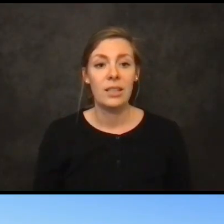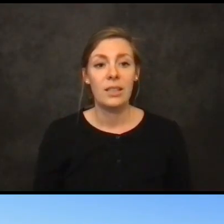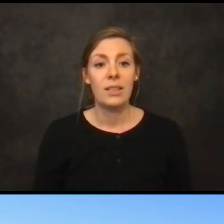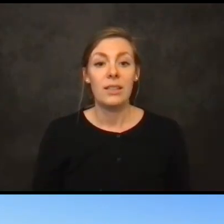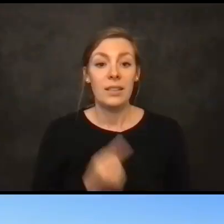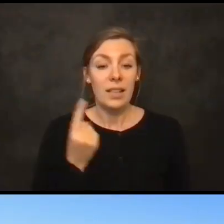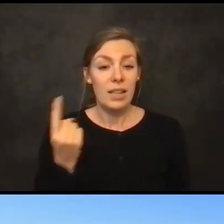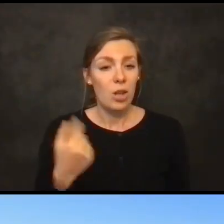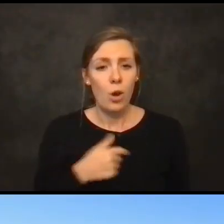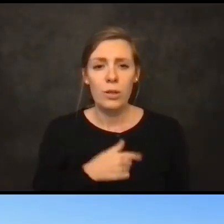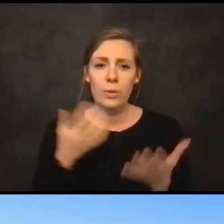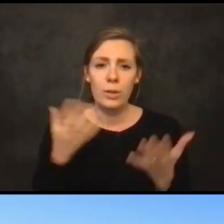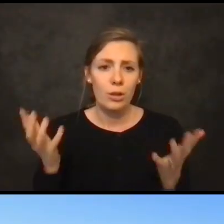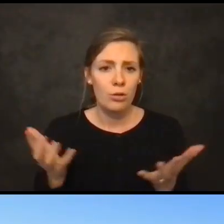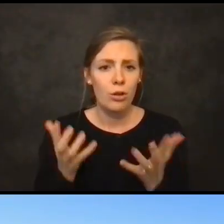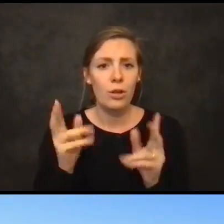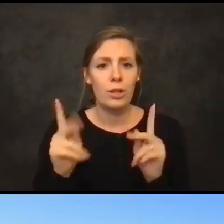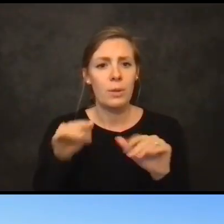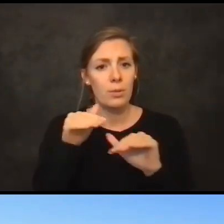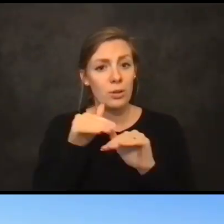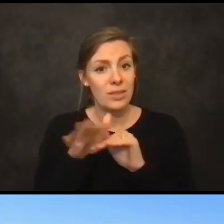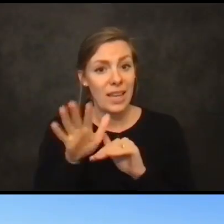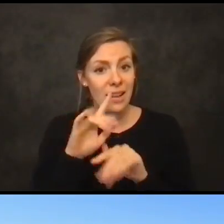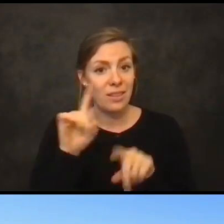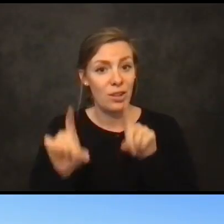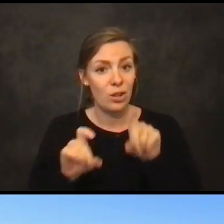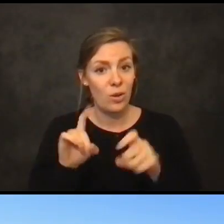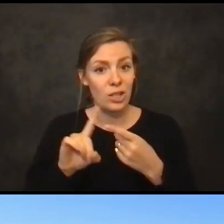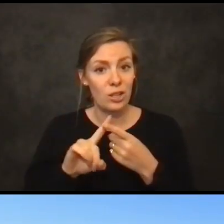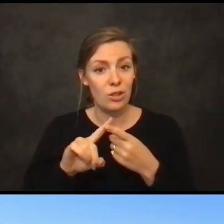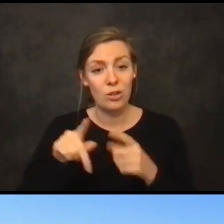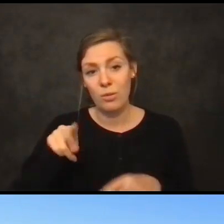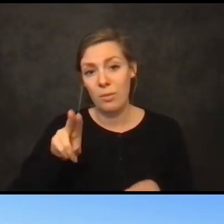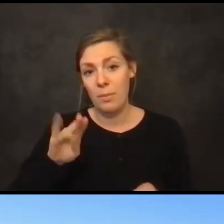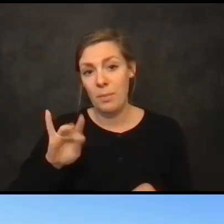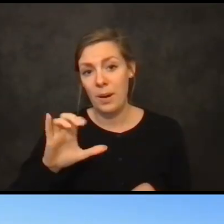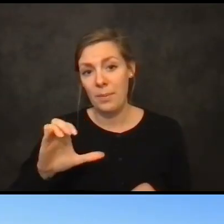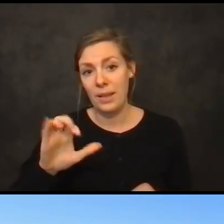we encourage people to send their questions to